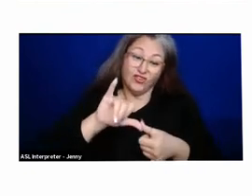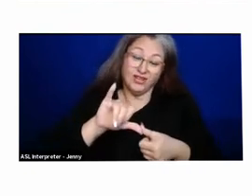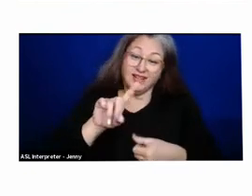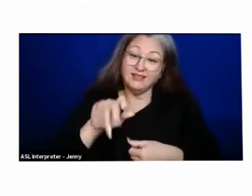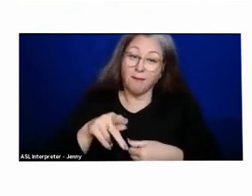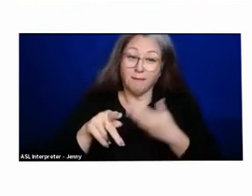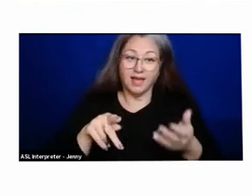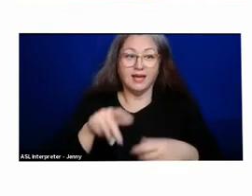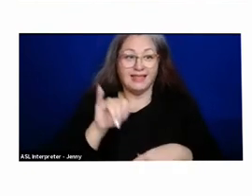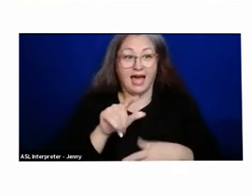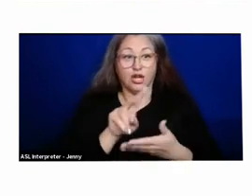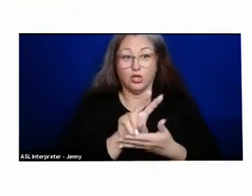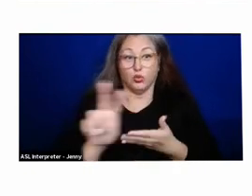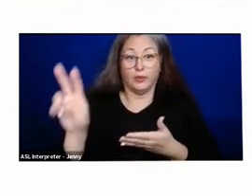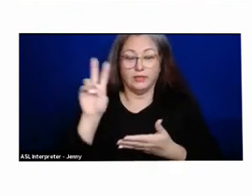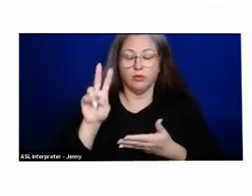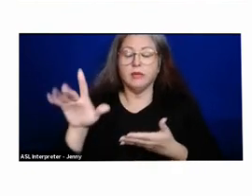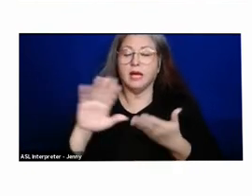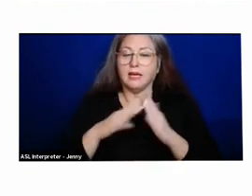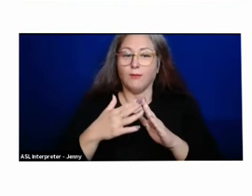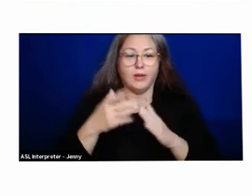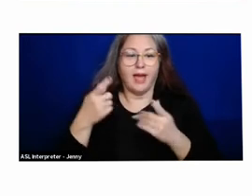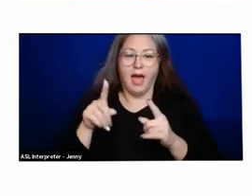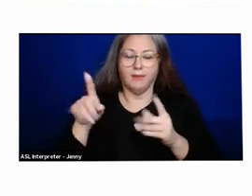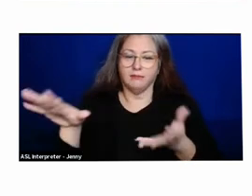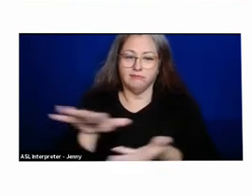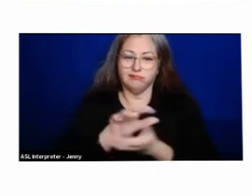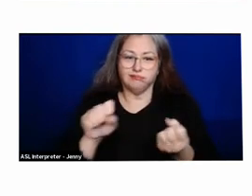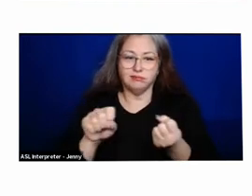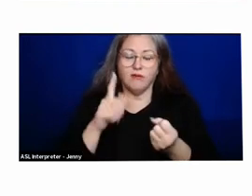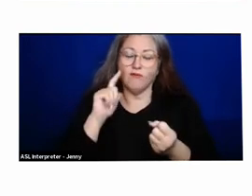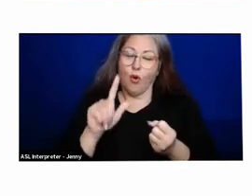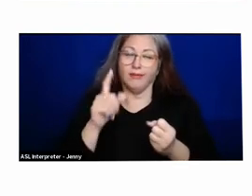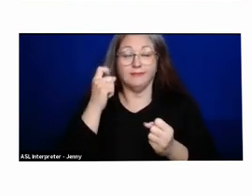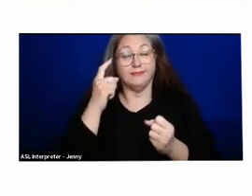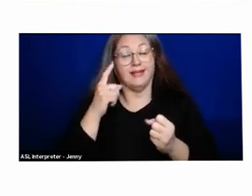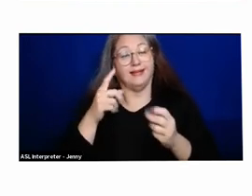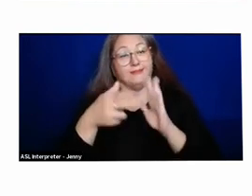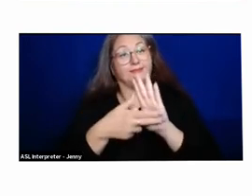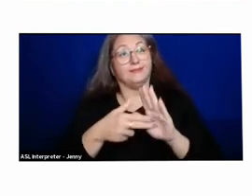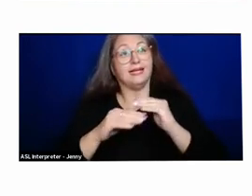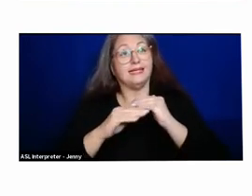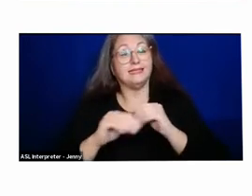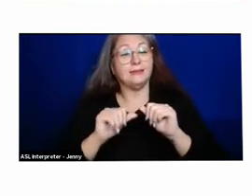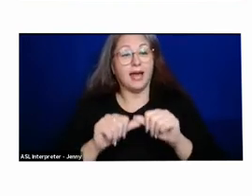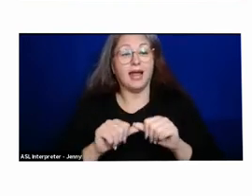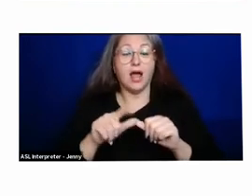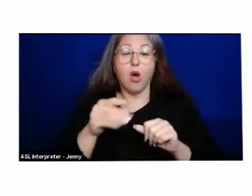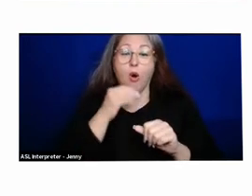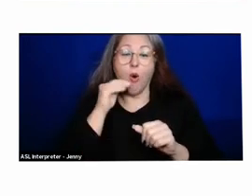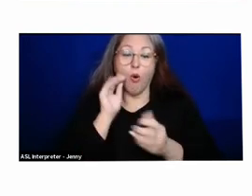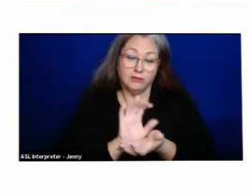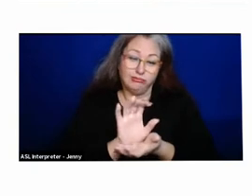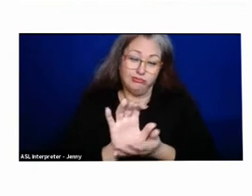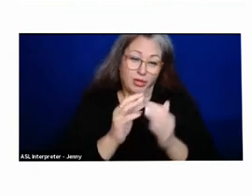Just 2 weeks ago, part of this community was demolished. In the name of sustainability, the government bulldozed people's homes and leveled their businesses,